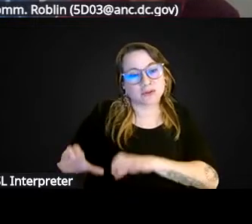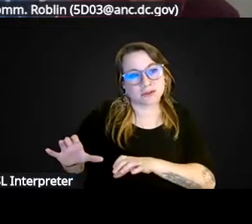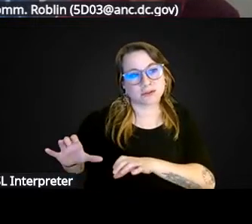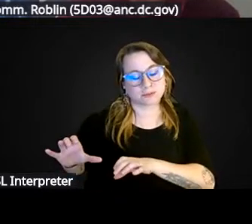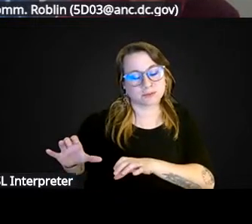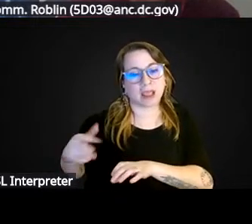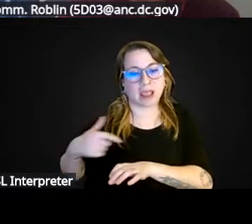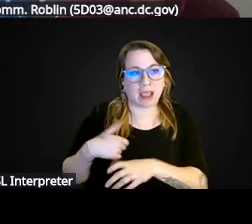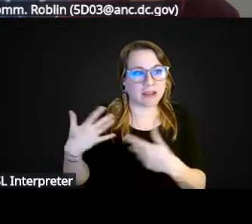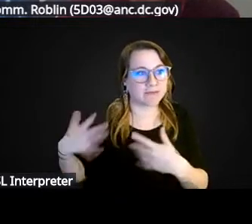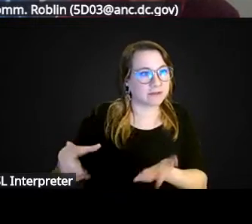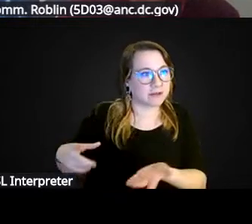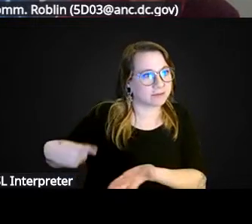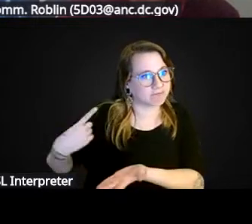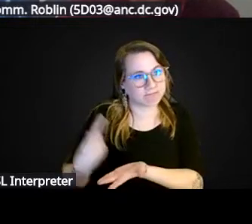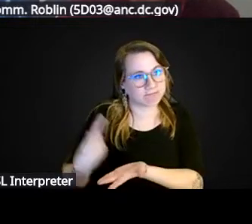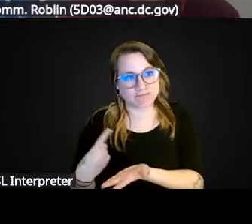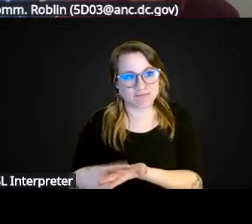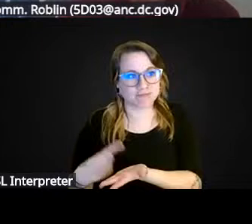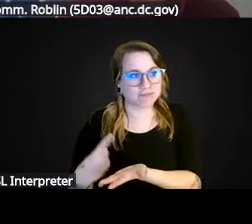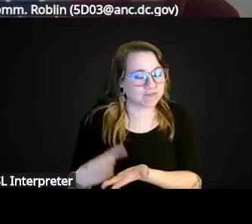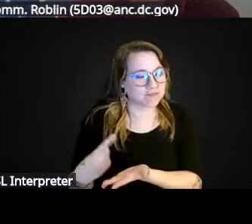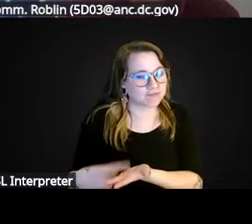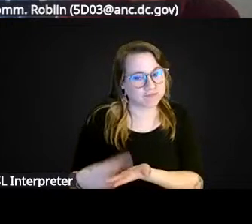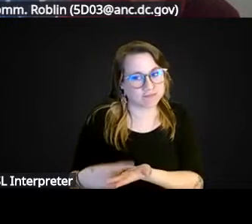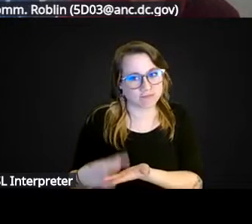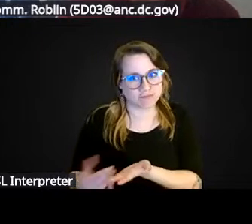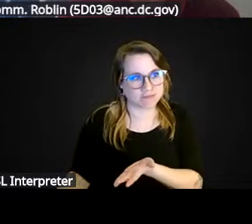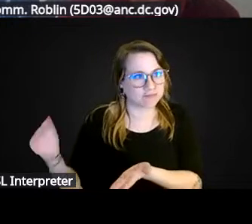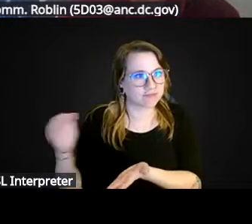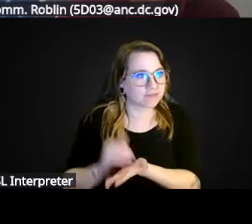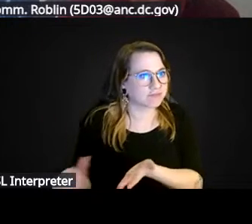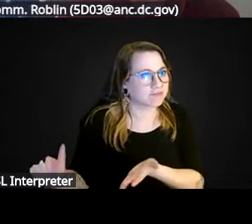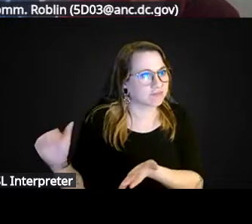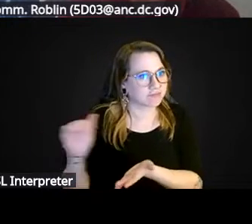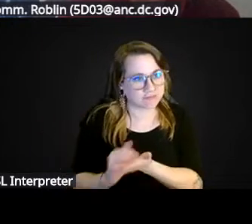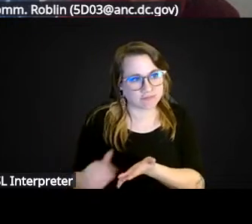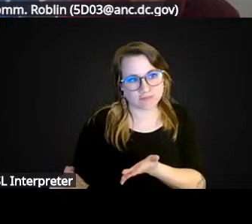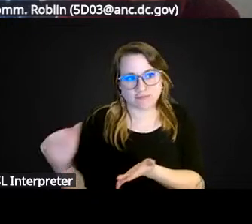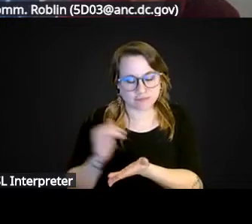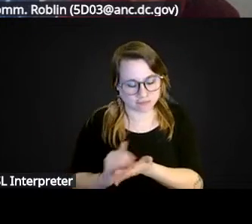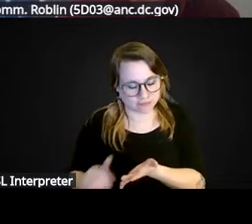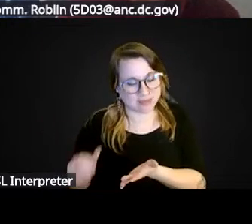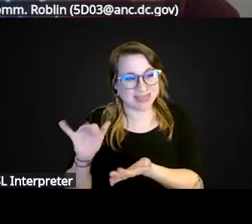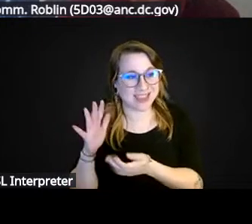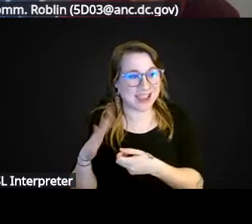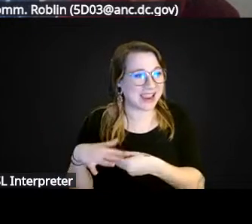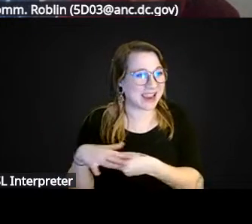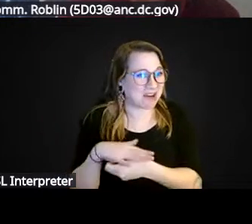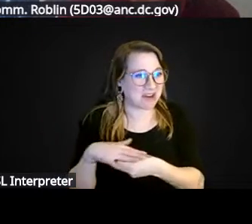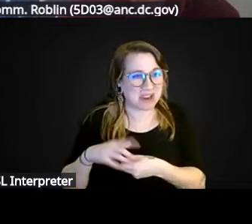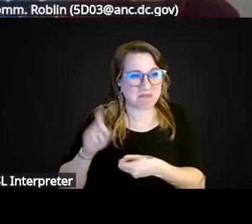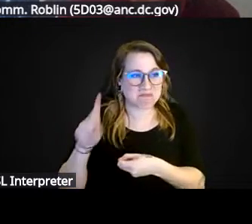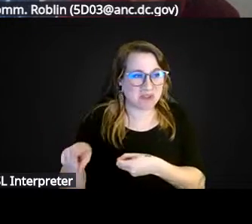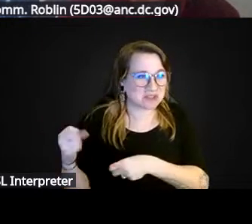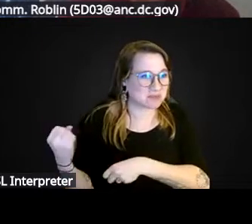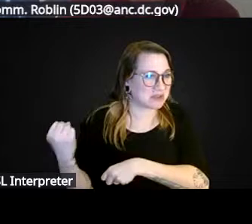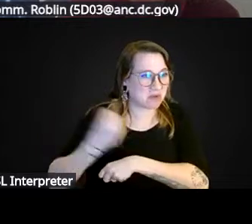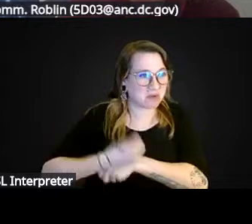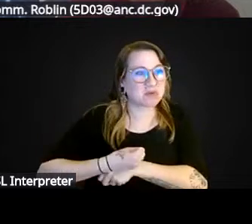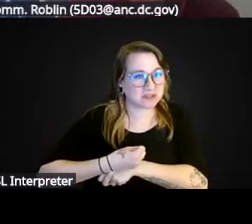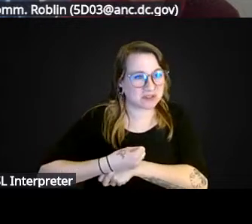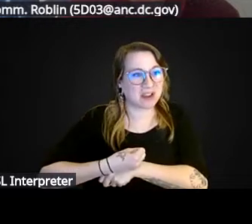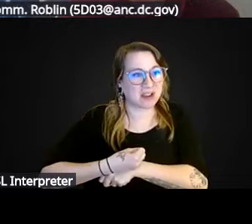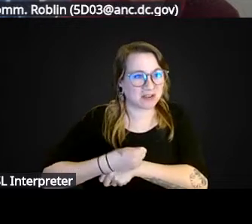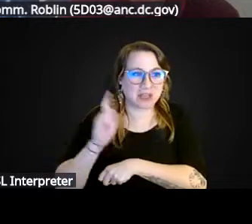and I have talked about this over and over. That site has to be closed down and it